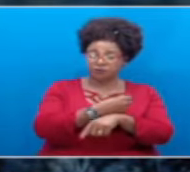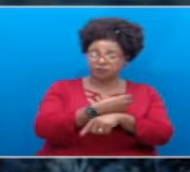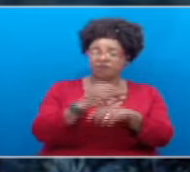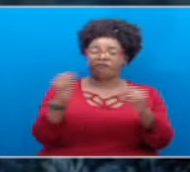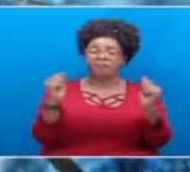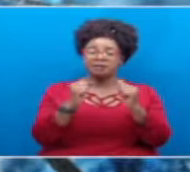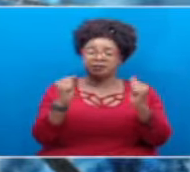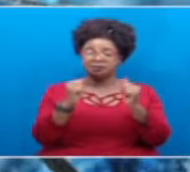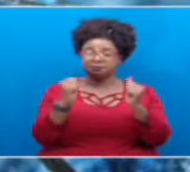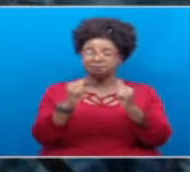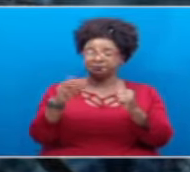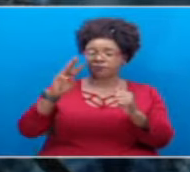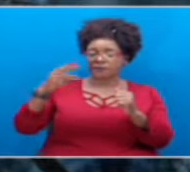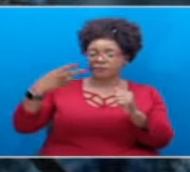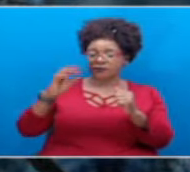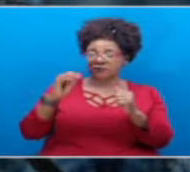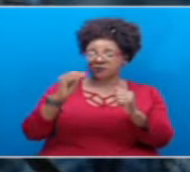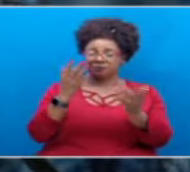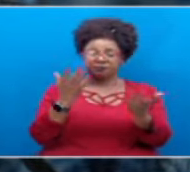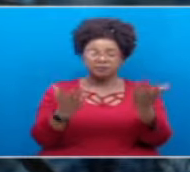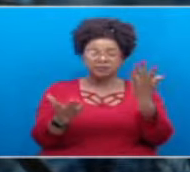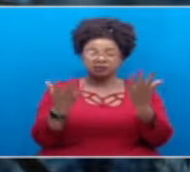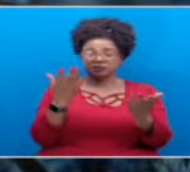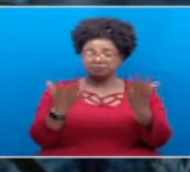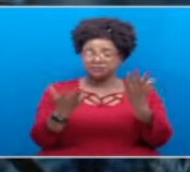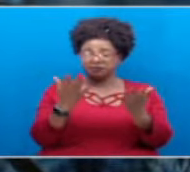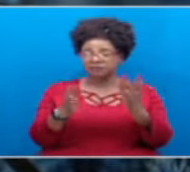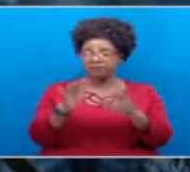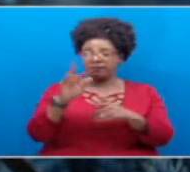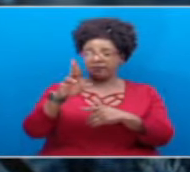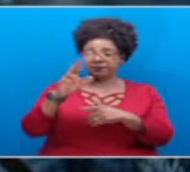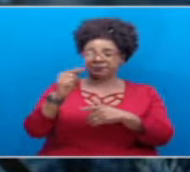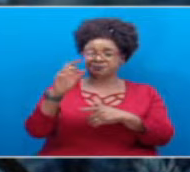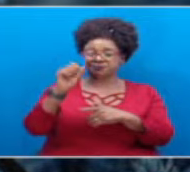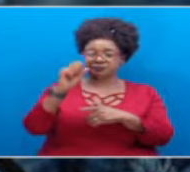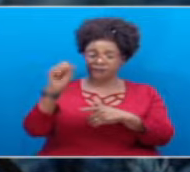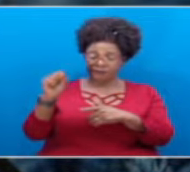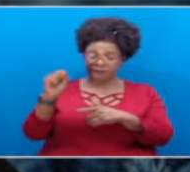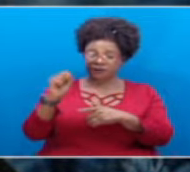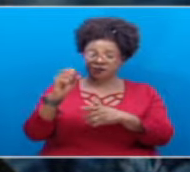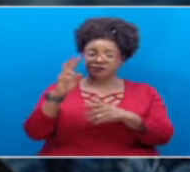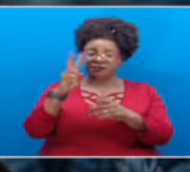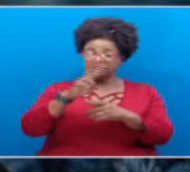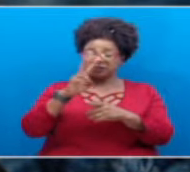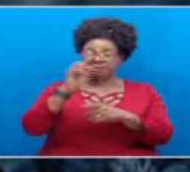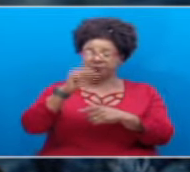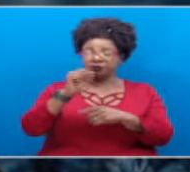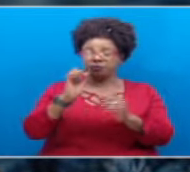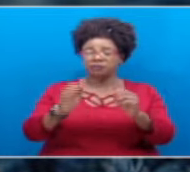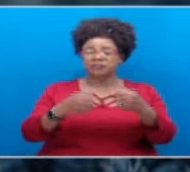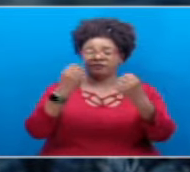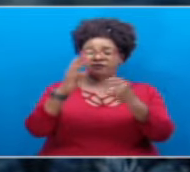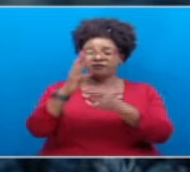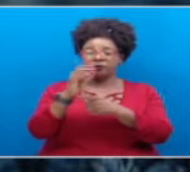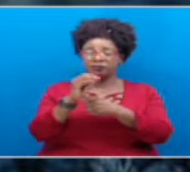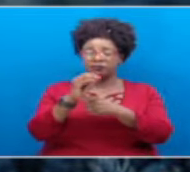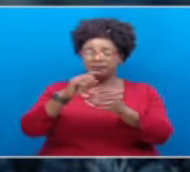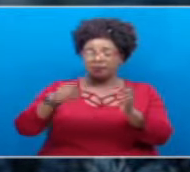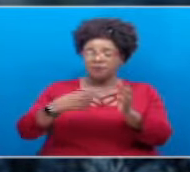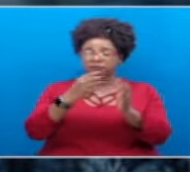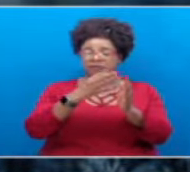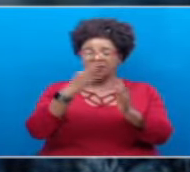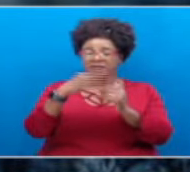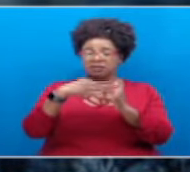and WHO estimates that the RTSS vaccine could save between 40,000 and 80,000